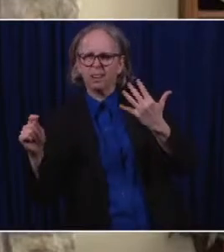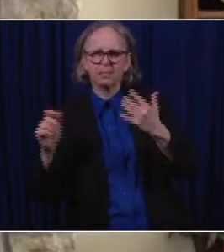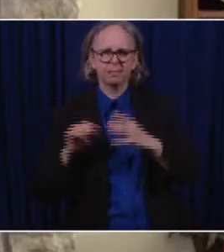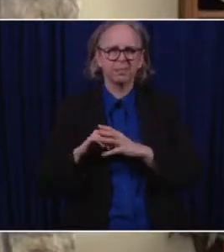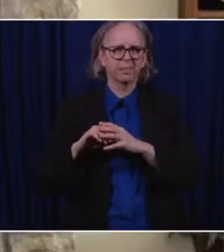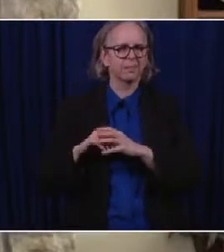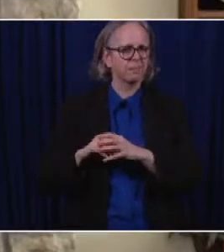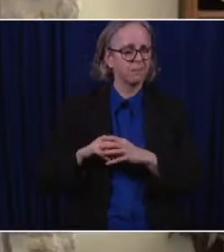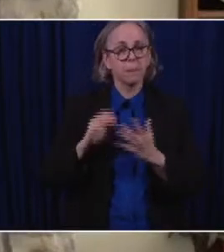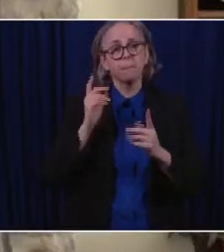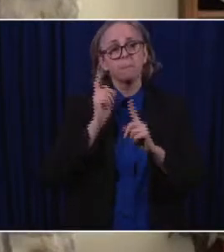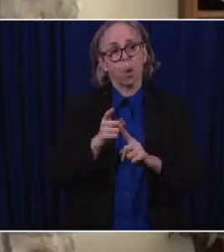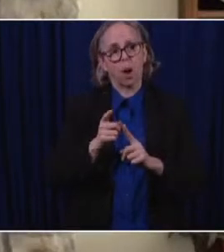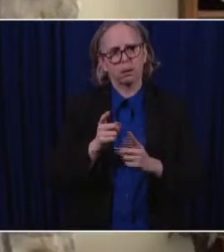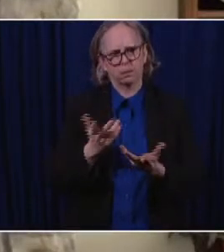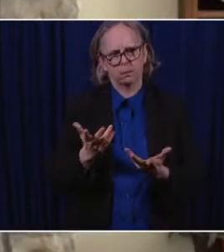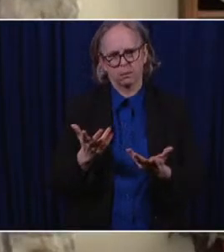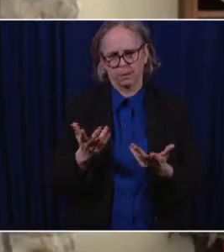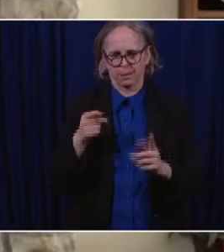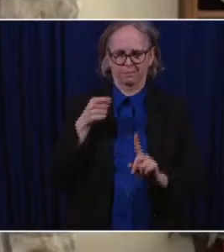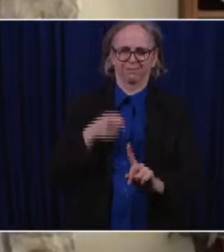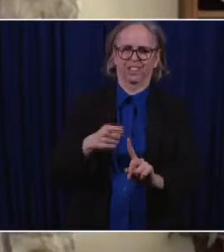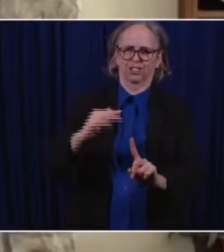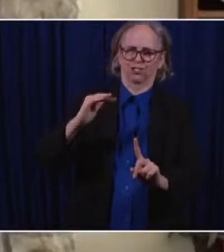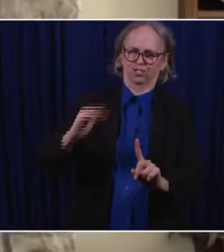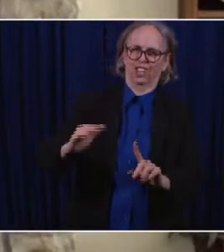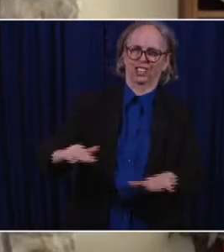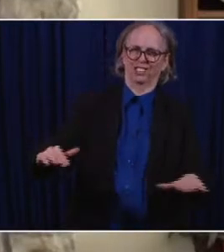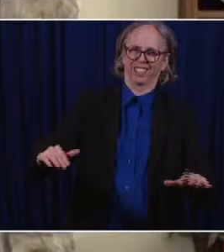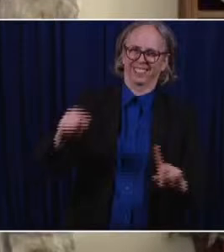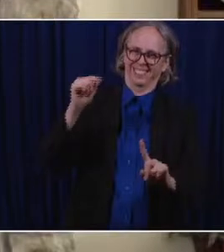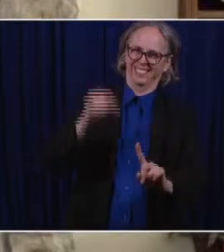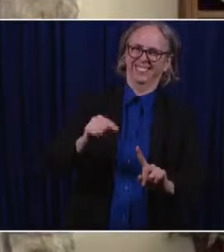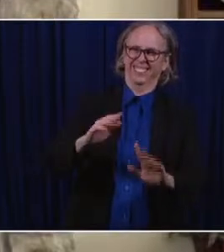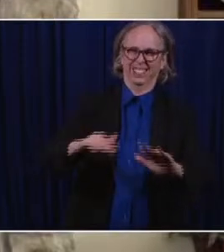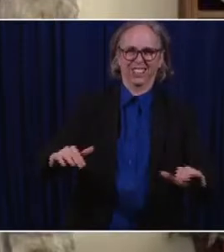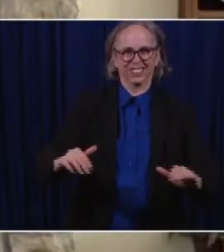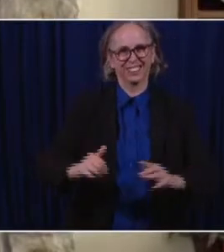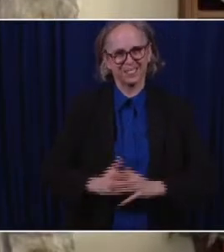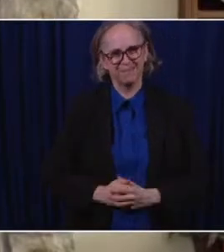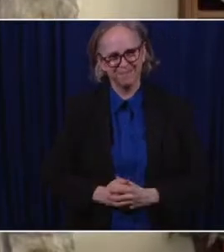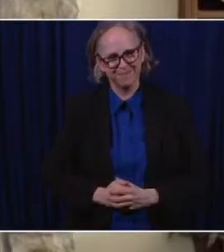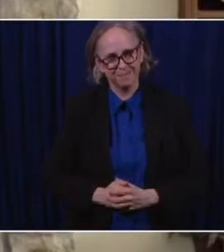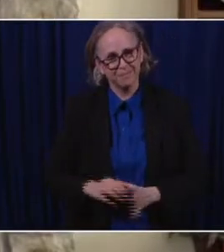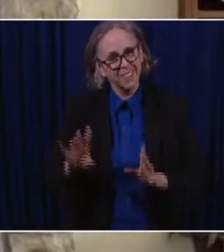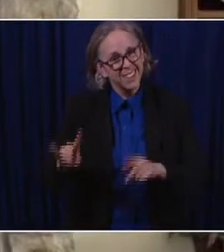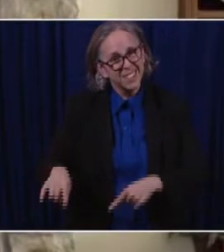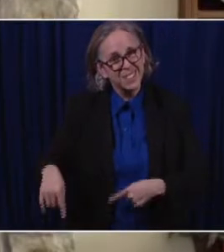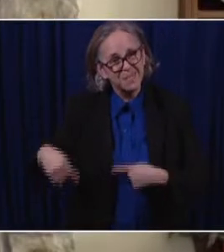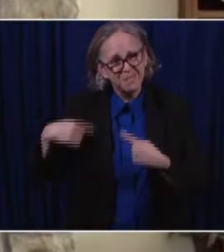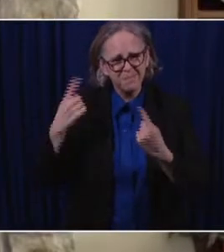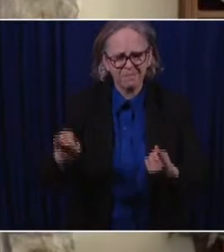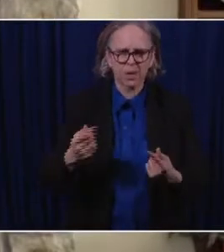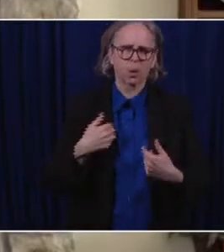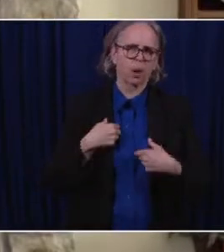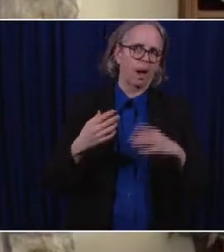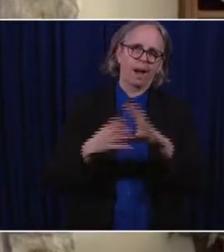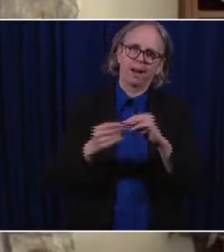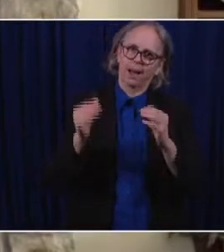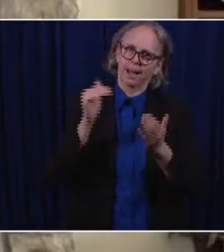This is what really this is about. We talk a lot about, and I make the same mistake.